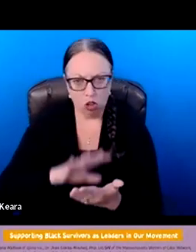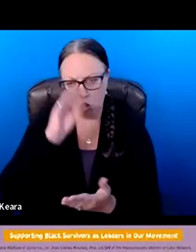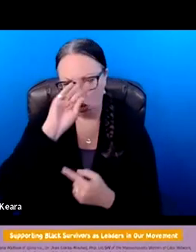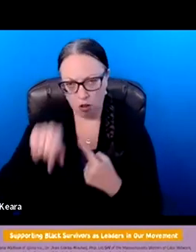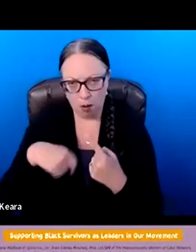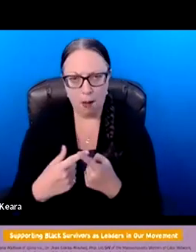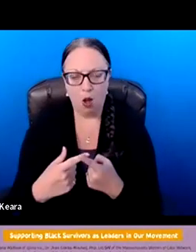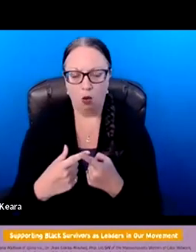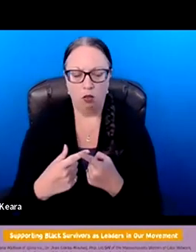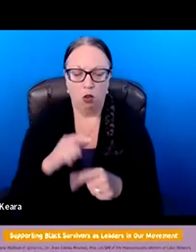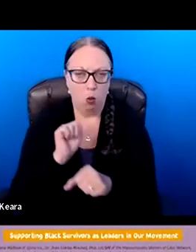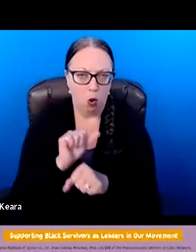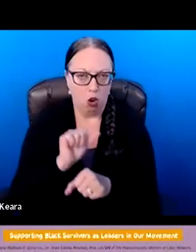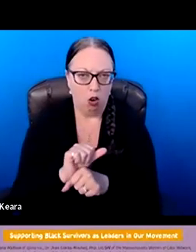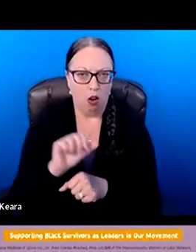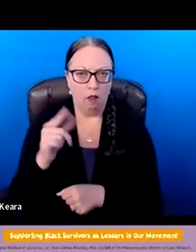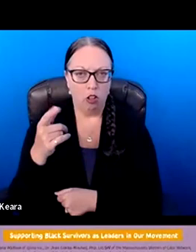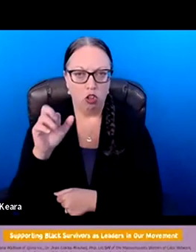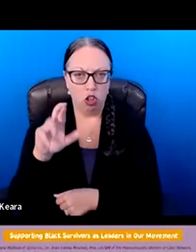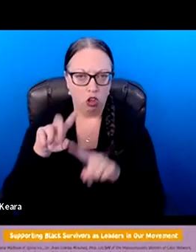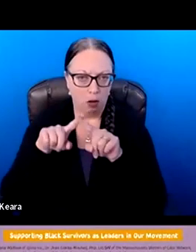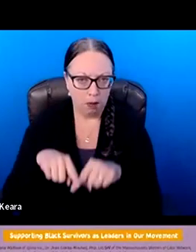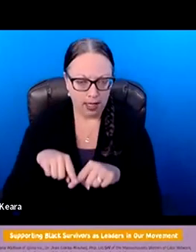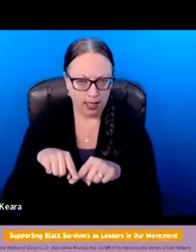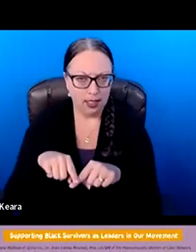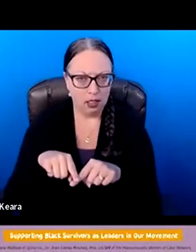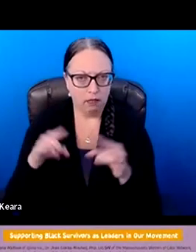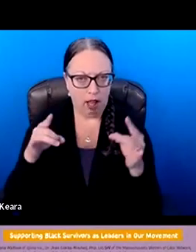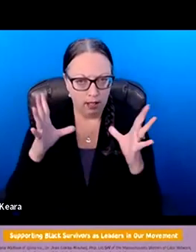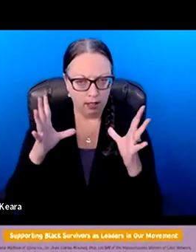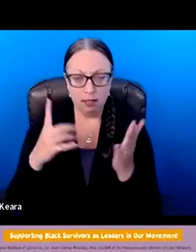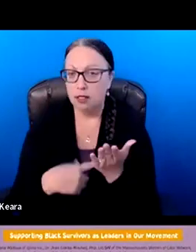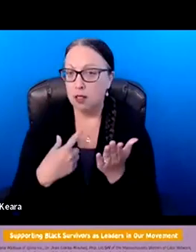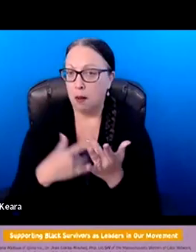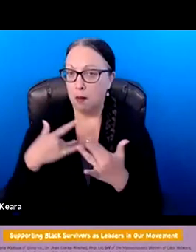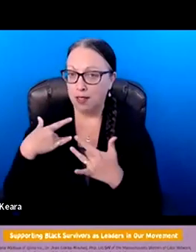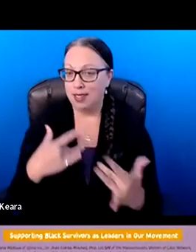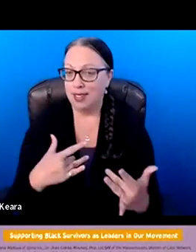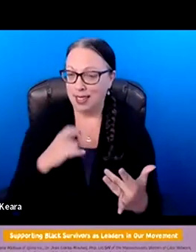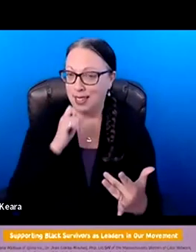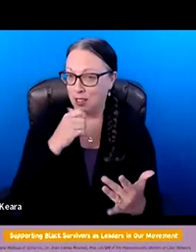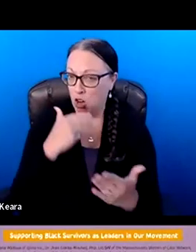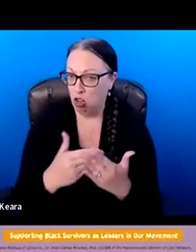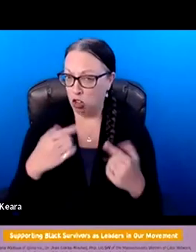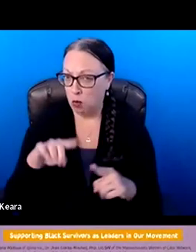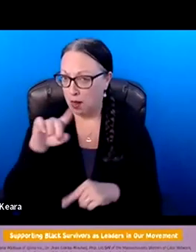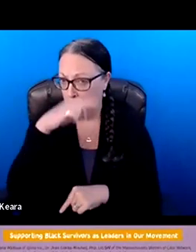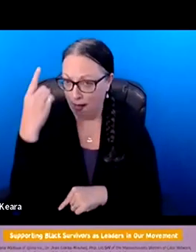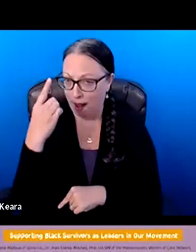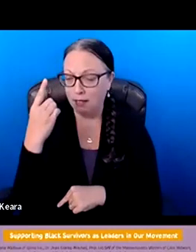And I think also there is a tendency sometimes that is taboo within the Black community to talk about gender-based